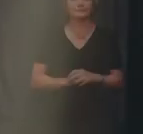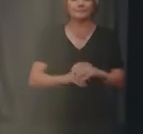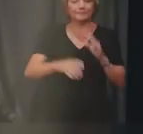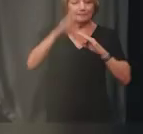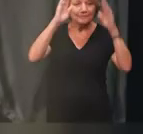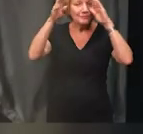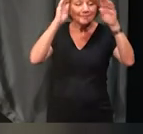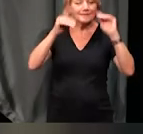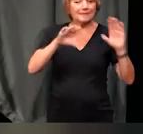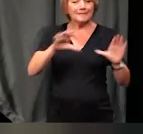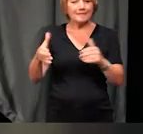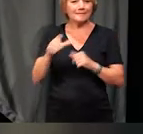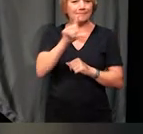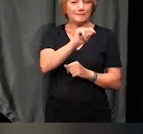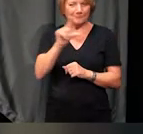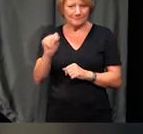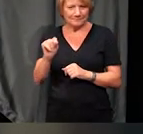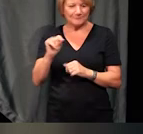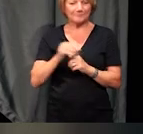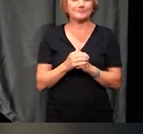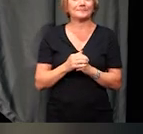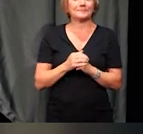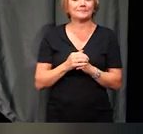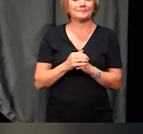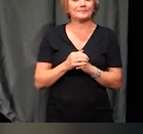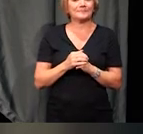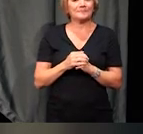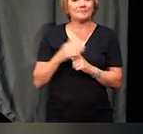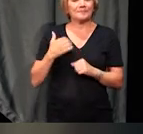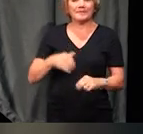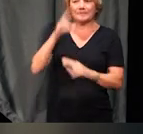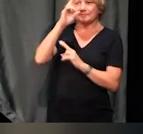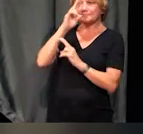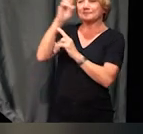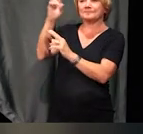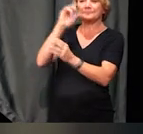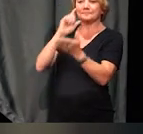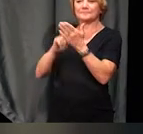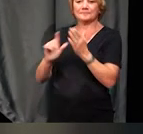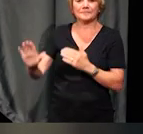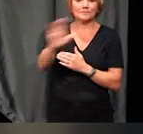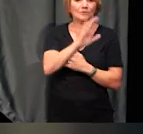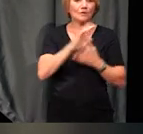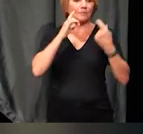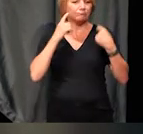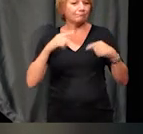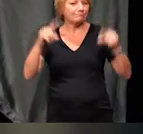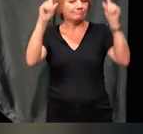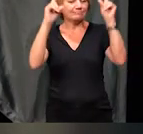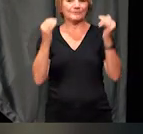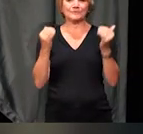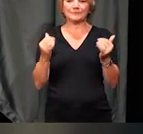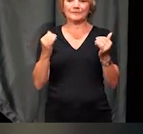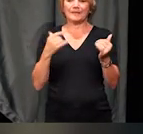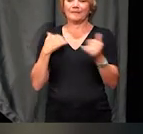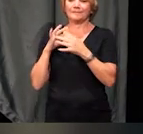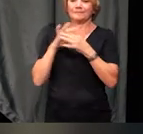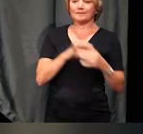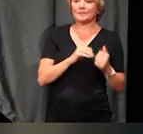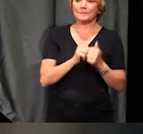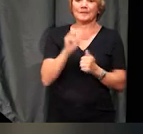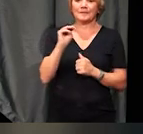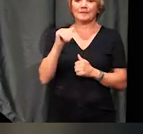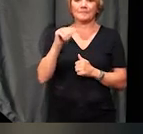Greetings, class of 2020. I am honored to acknowledge your achievements today on behalf of the